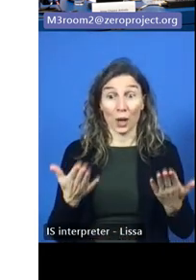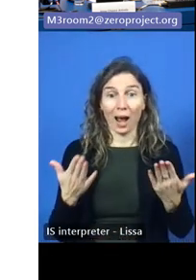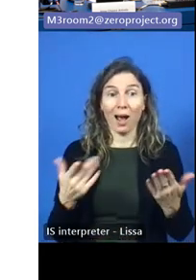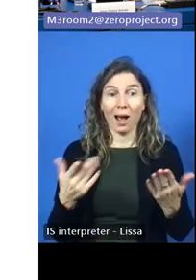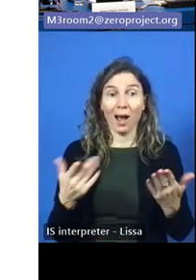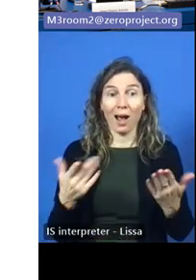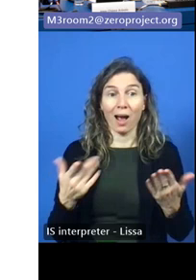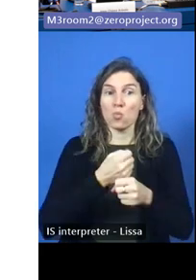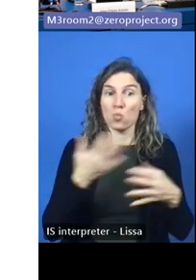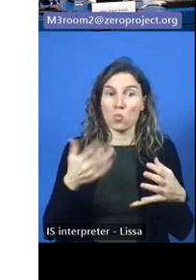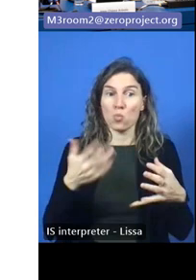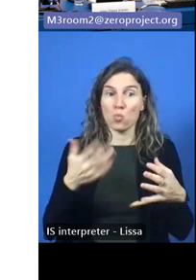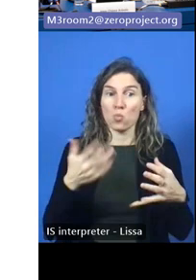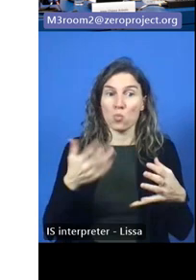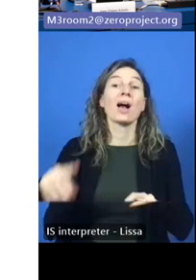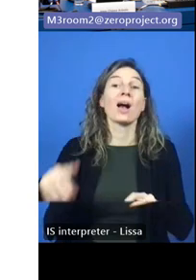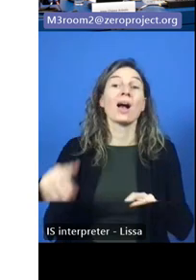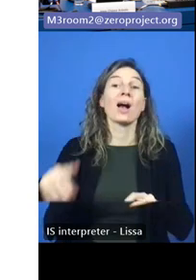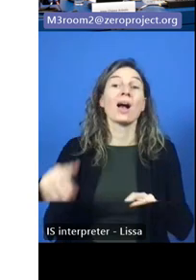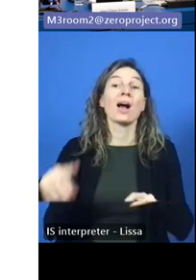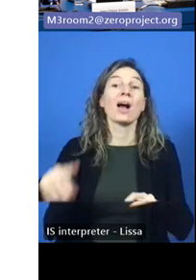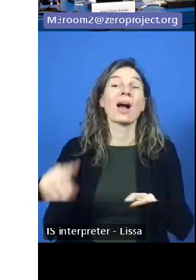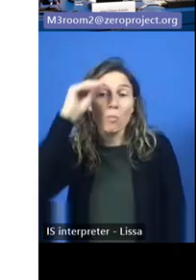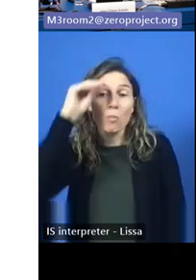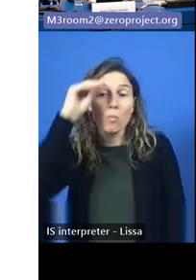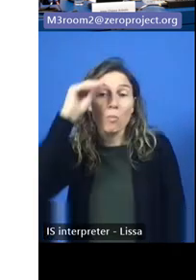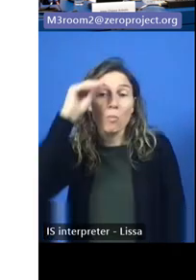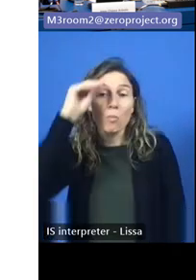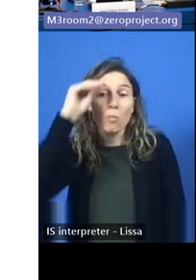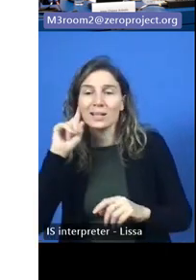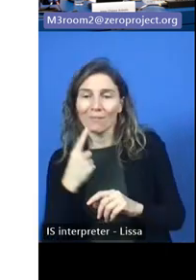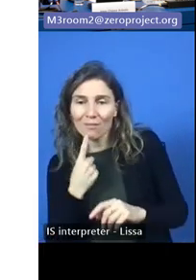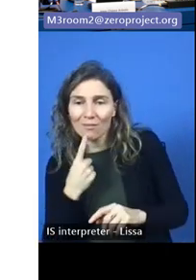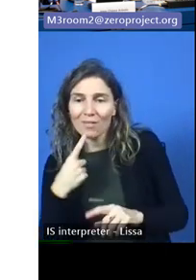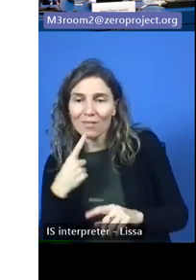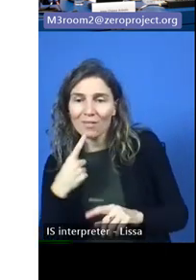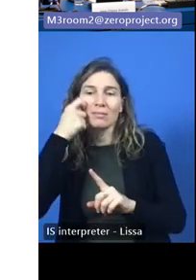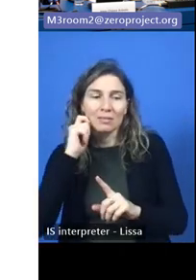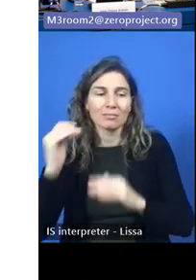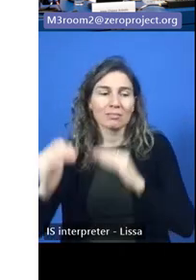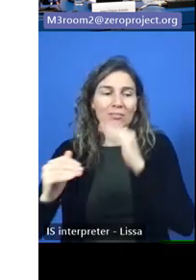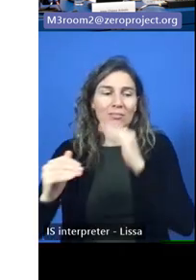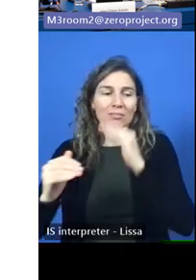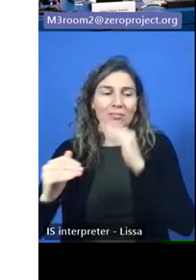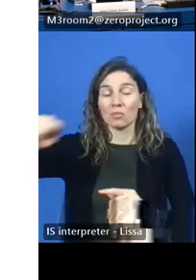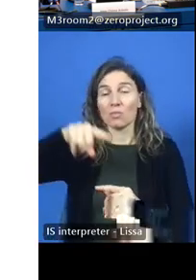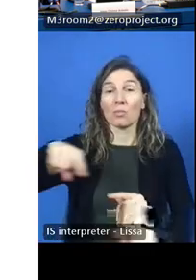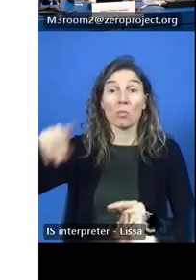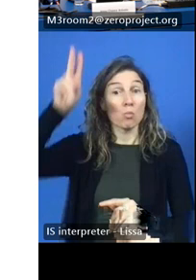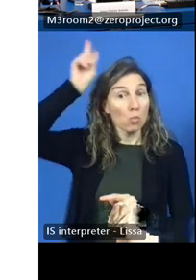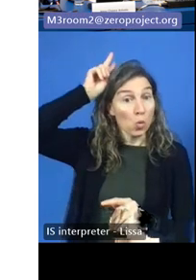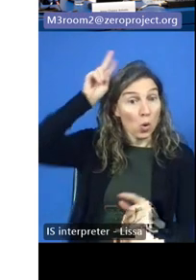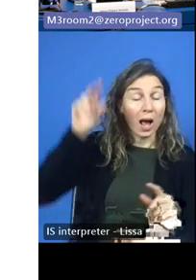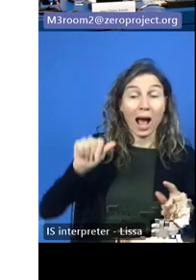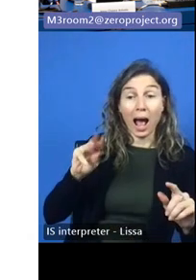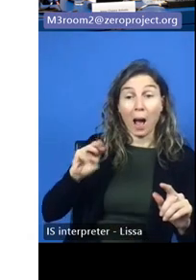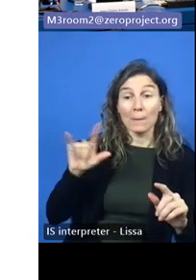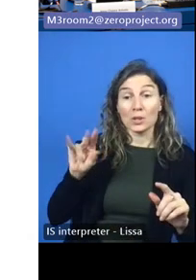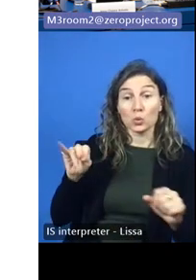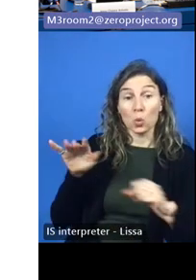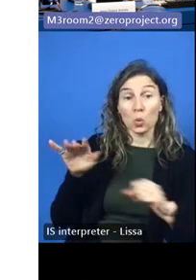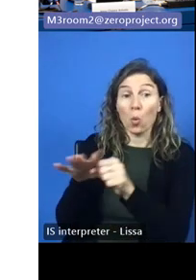that we are doing with people with disabilities, with deaf children, adolescents and adults in the Peruvian Amazonian region. En